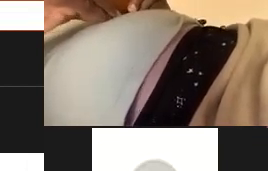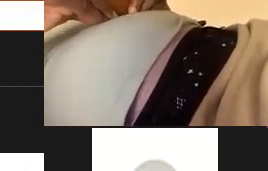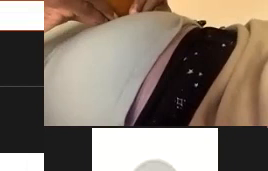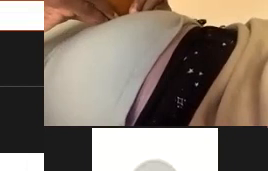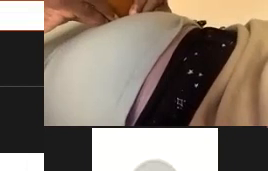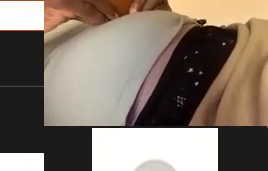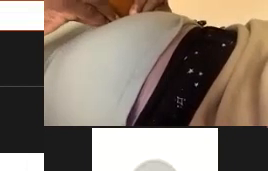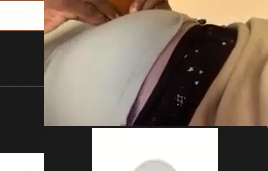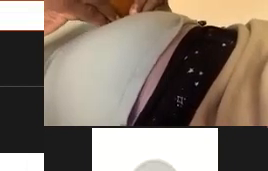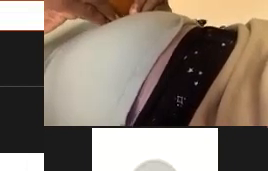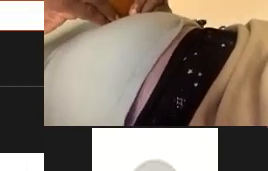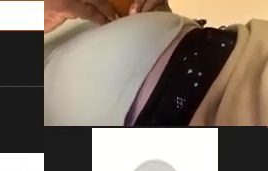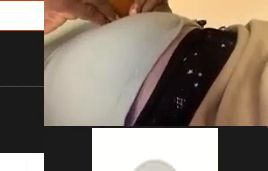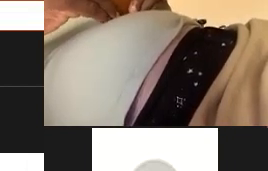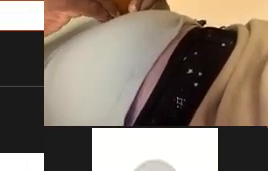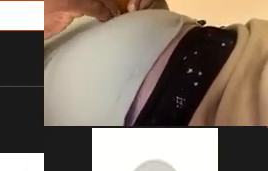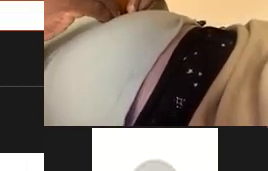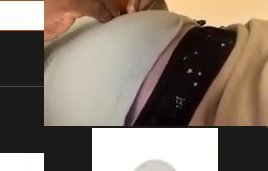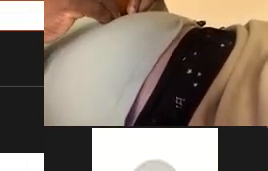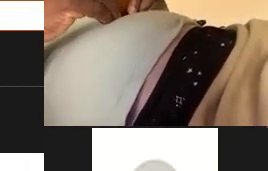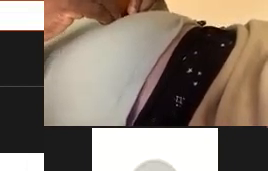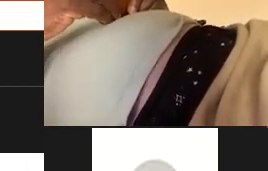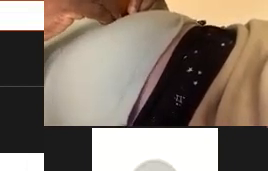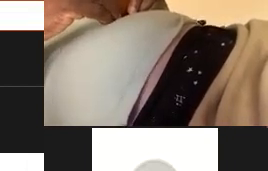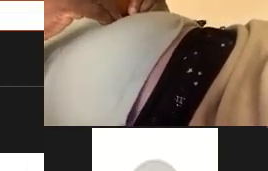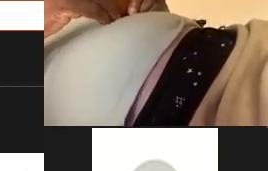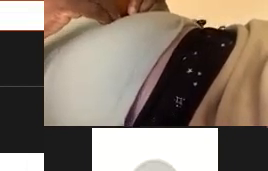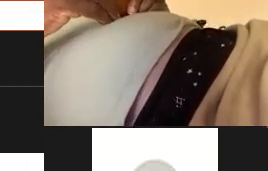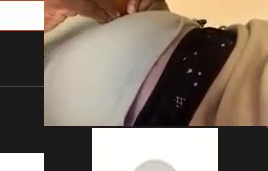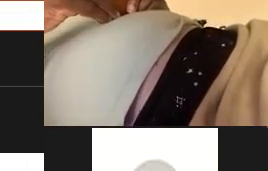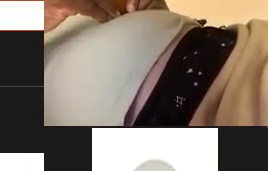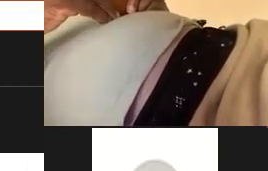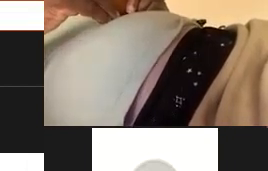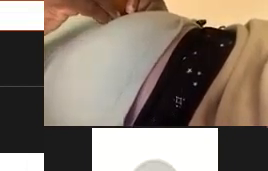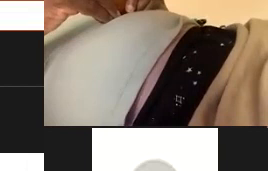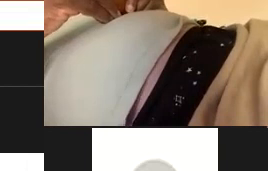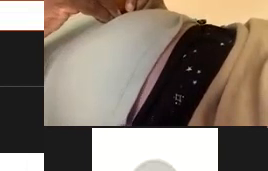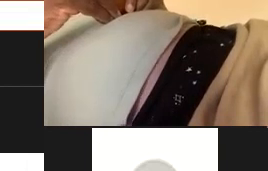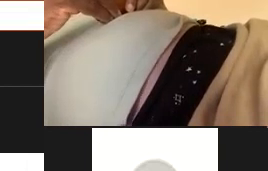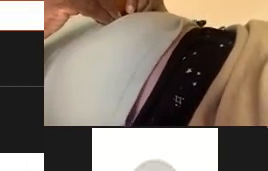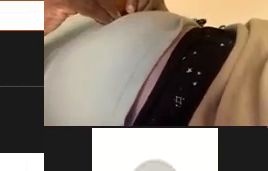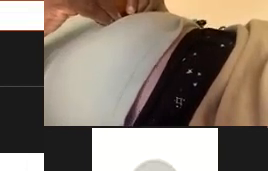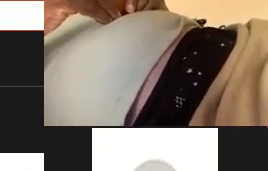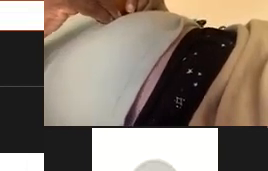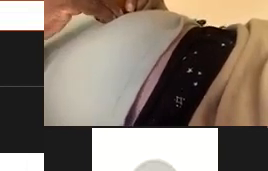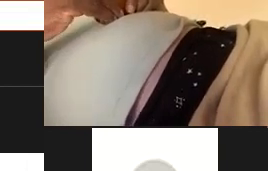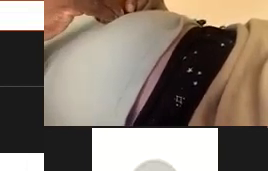included. And that includes your specific conditions. If you have a disability and you want to make sure that people with your